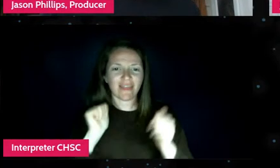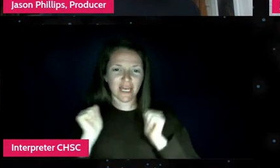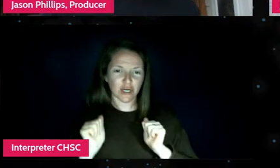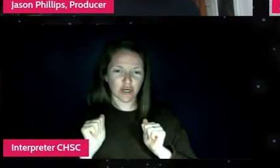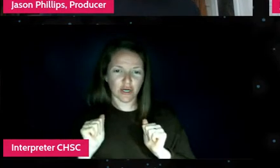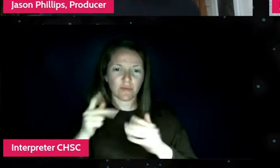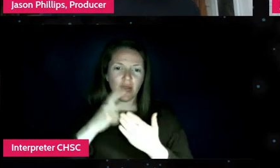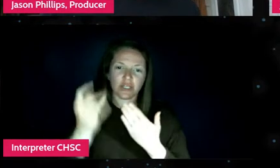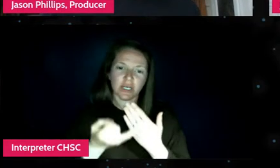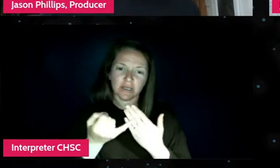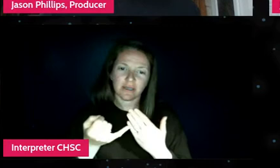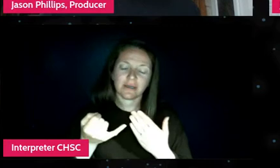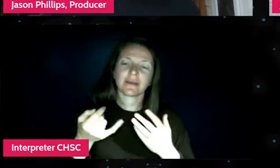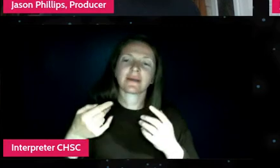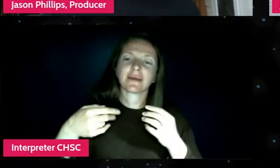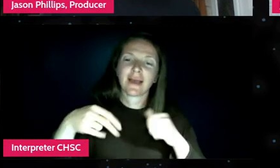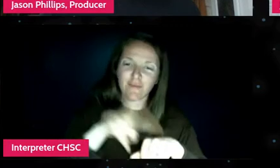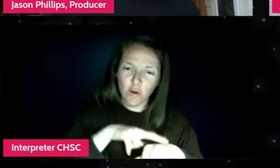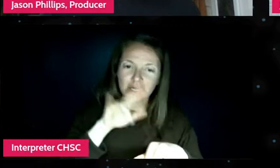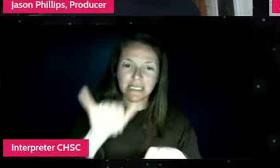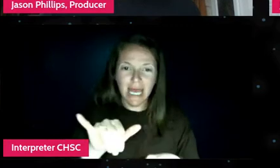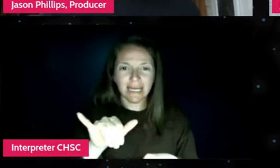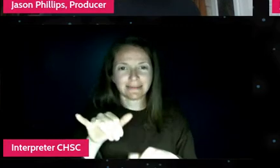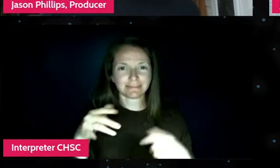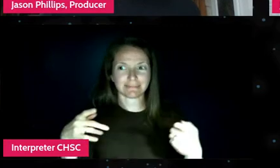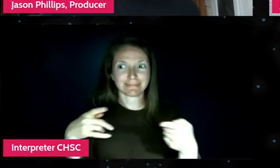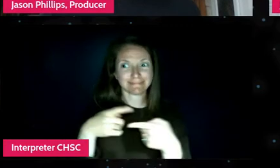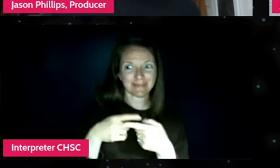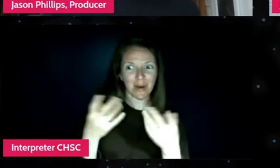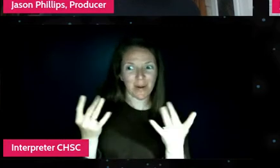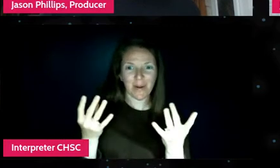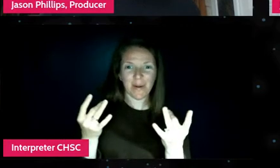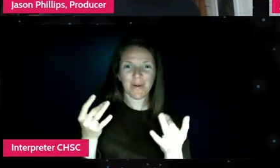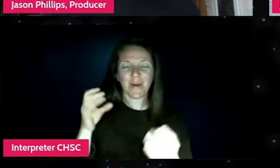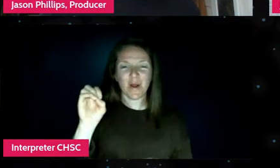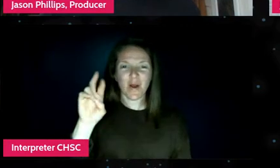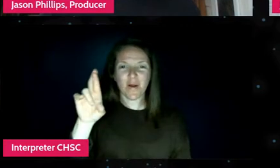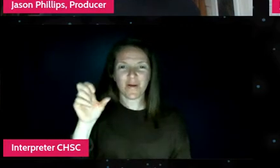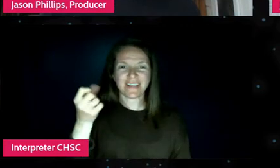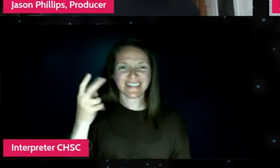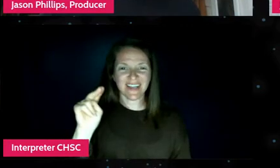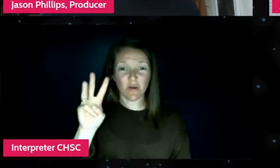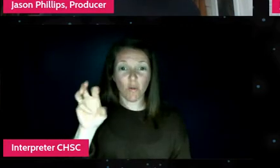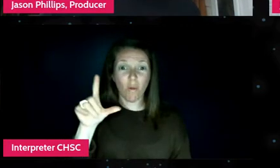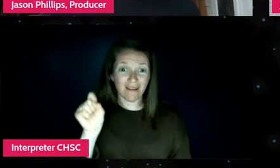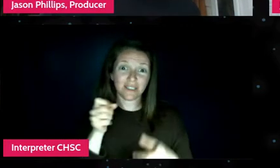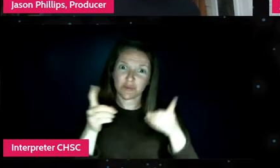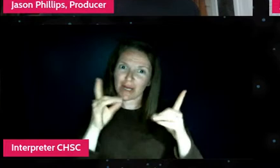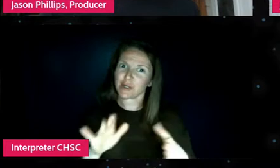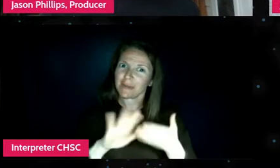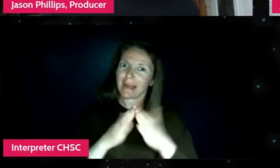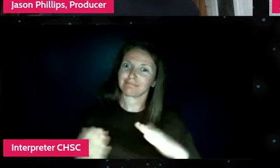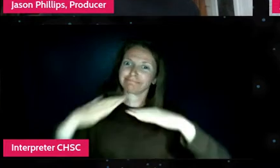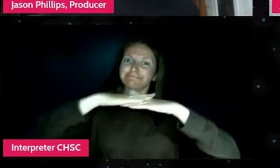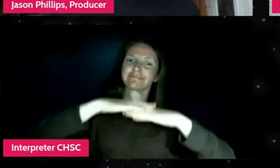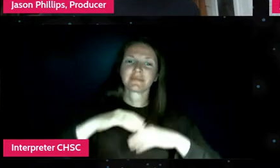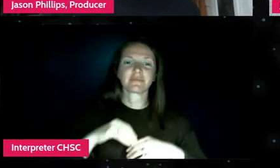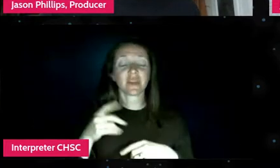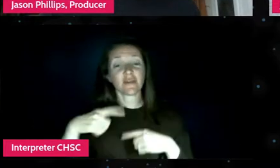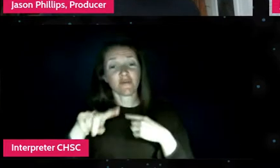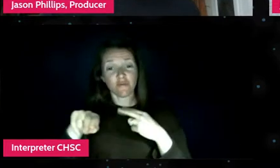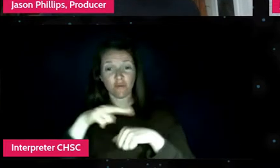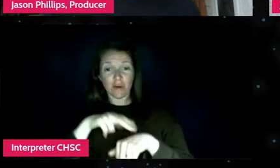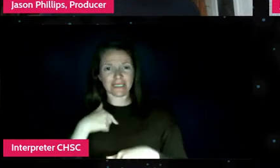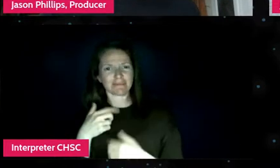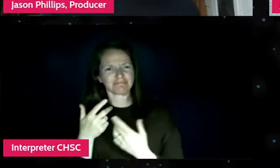Welles directing all Black cast was paramount. Personally, I mean, I have strong interest in creating classic novel to film adaptations. So